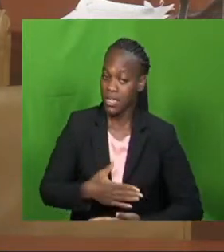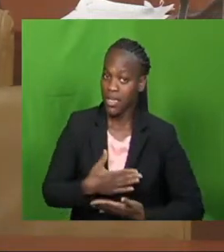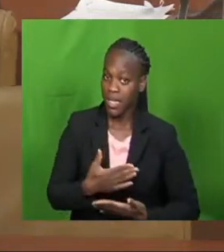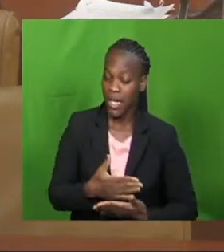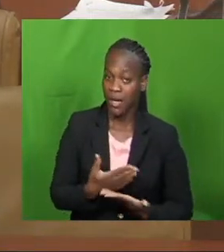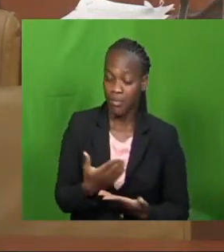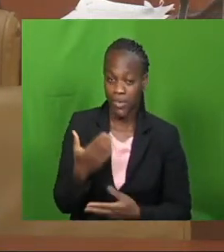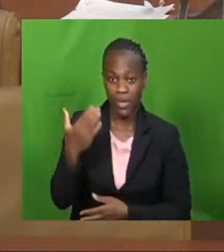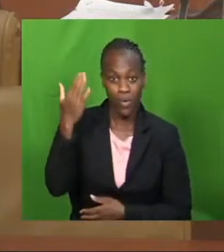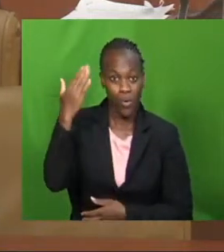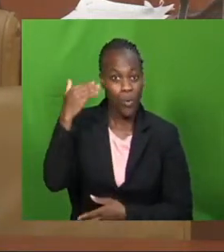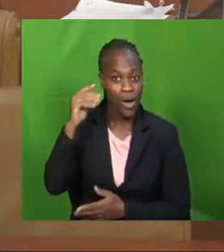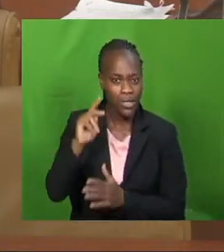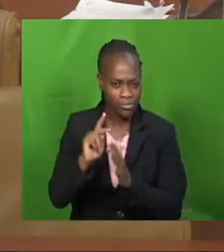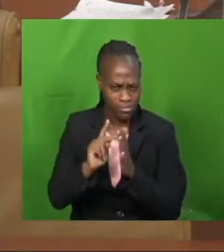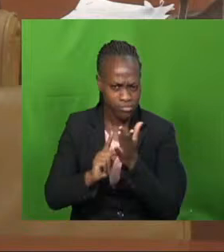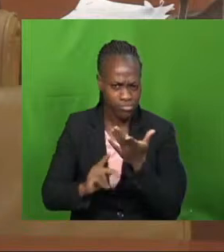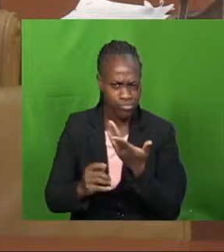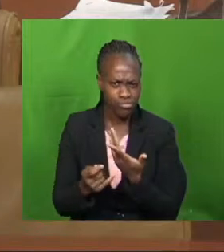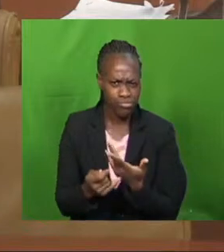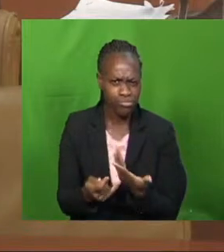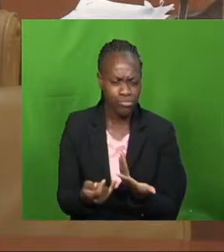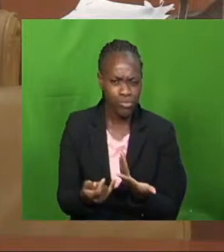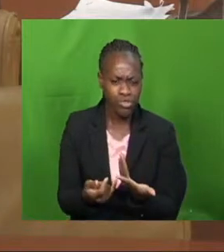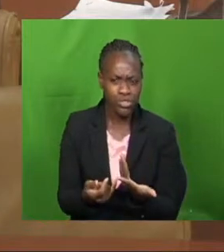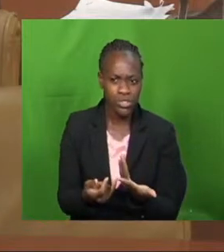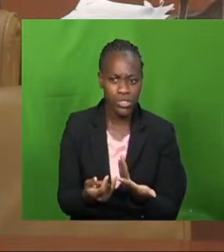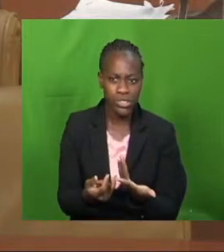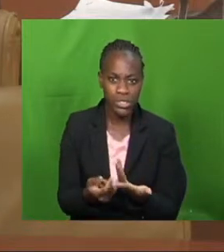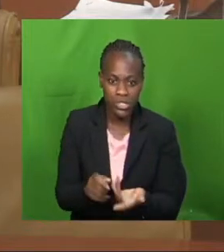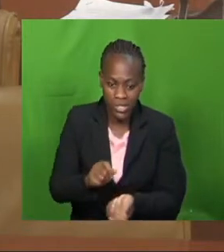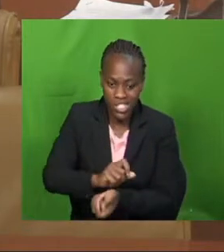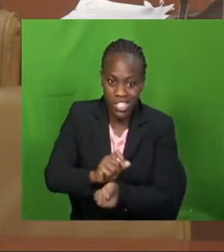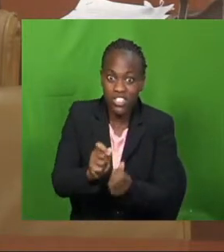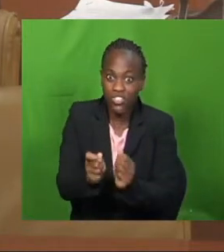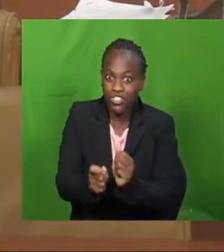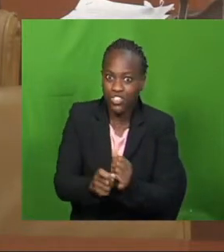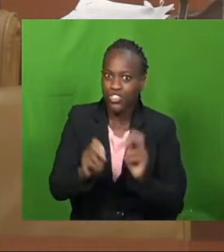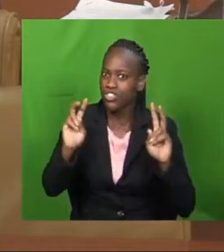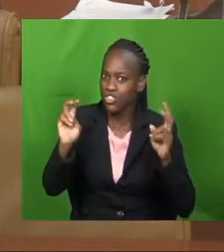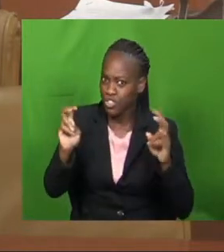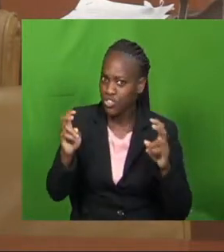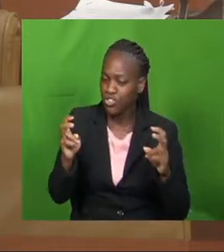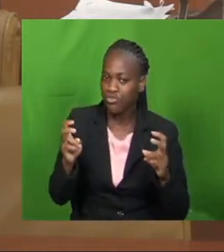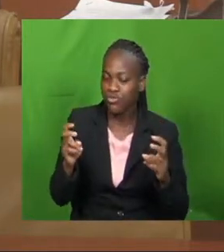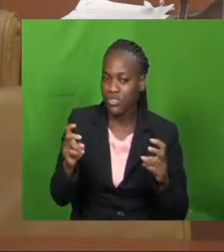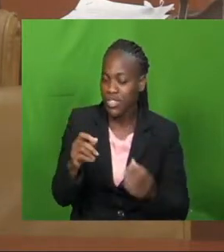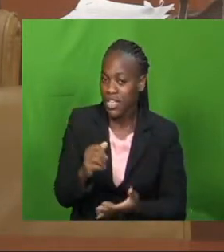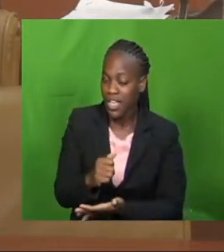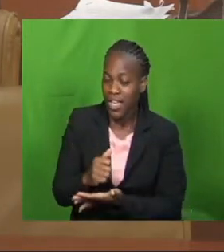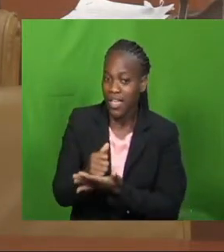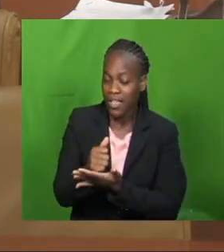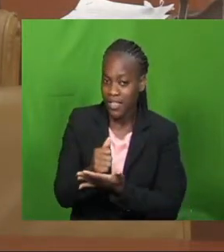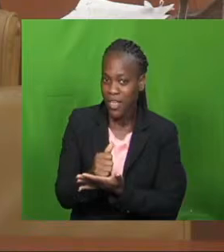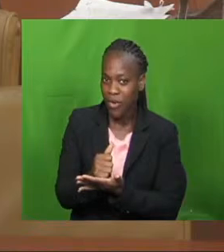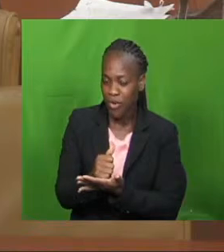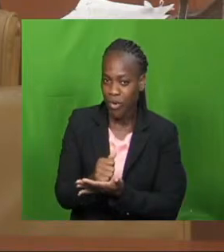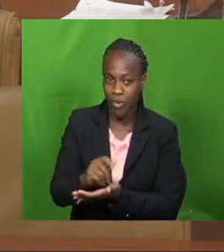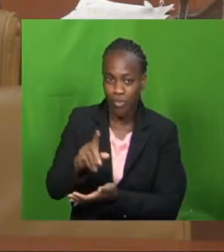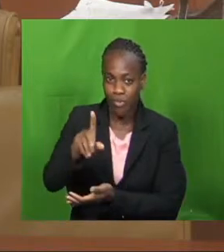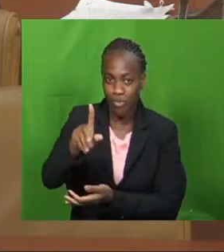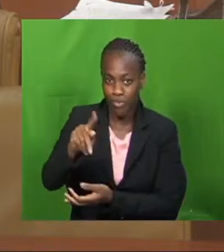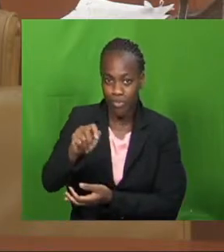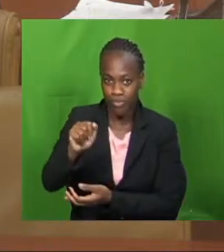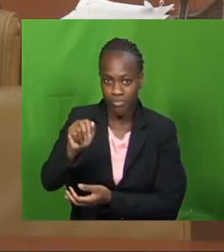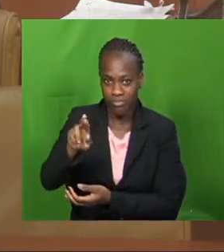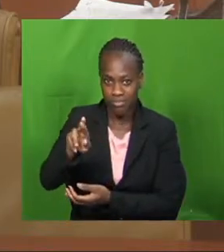because this project is a game changer for the people of Takwa in the Western region. In fact,